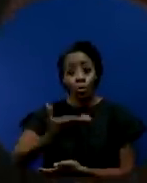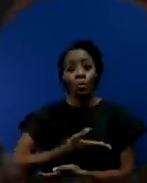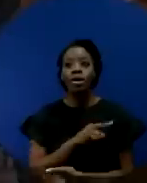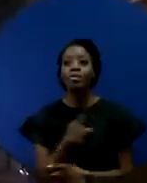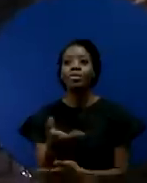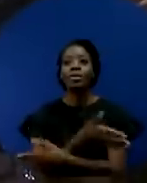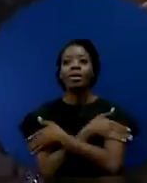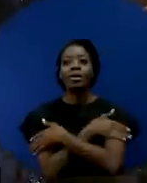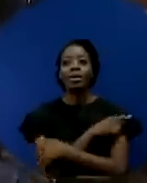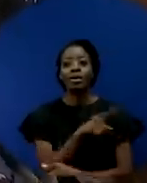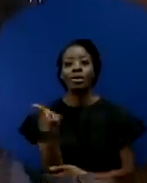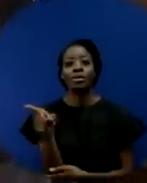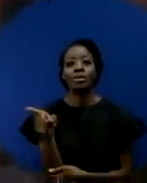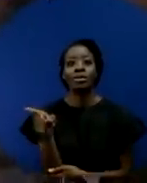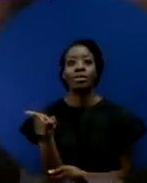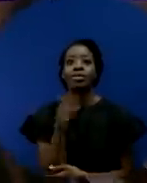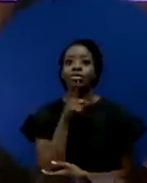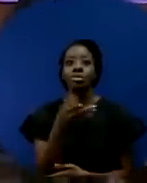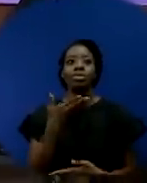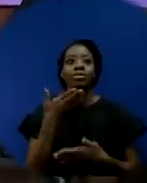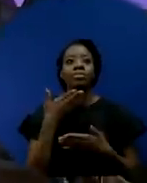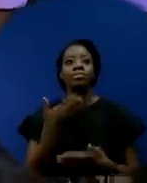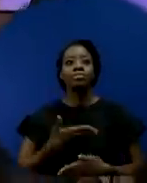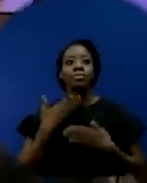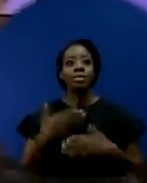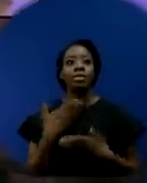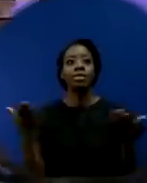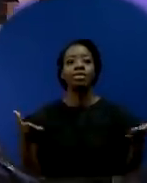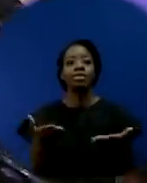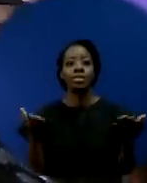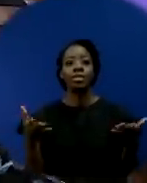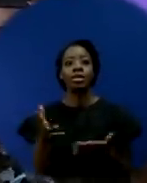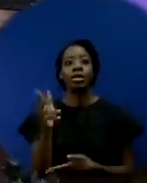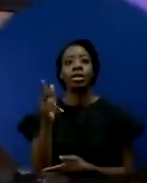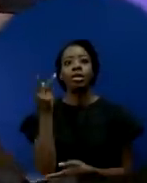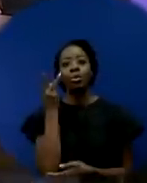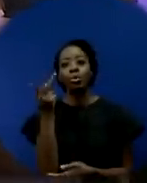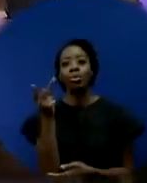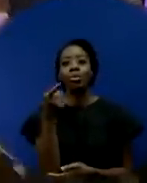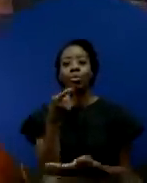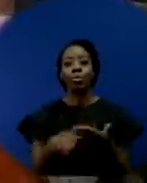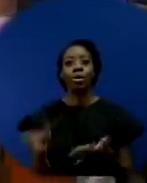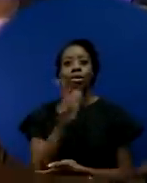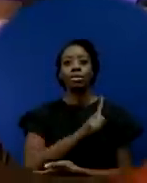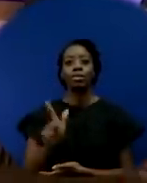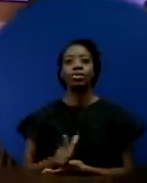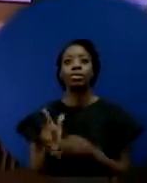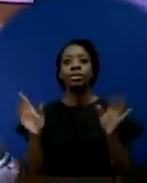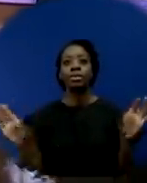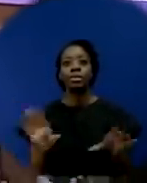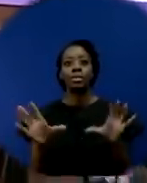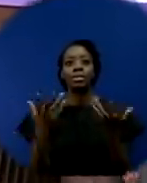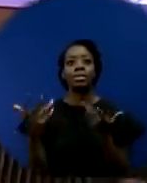Avenue Baptist Church. So glad you're here. Look at what the Lord has done.